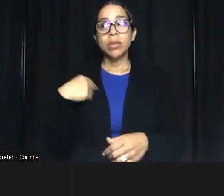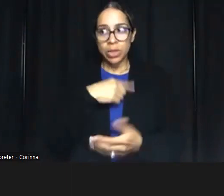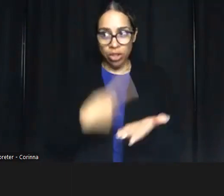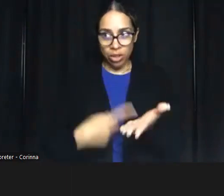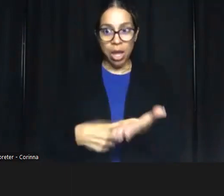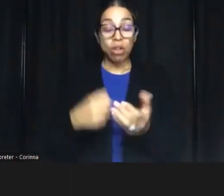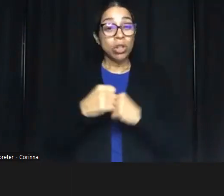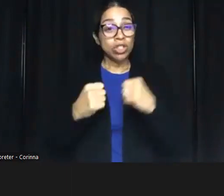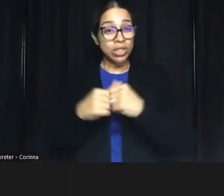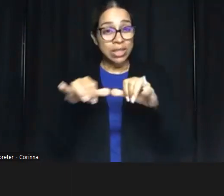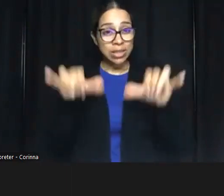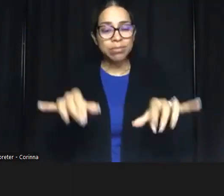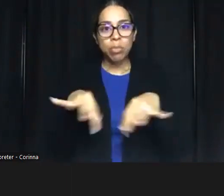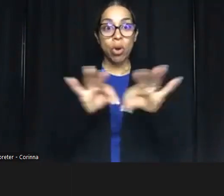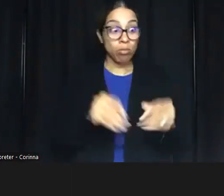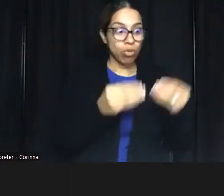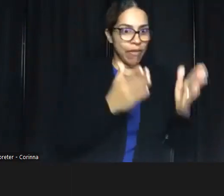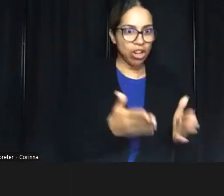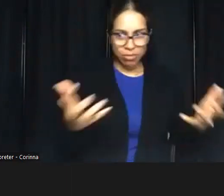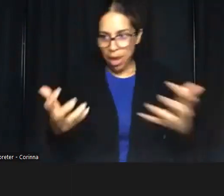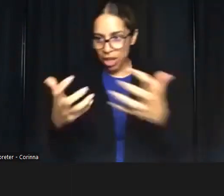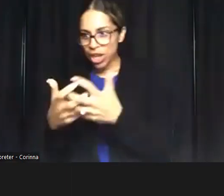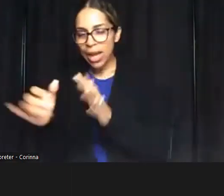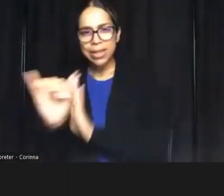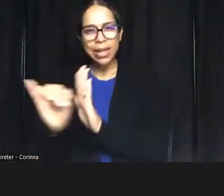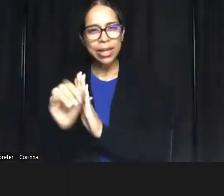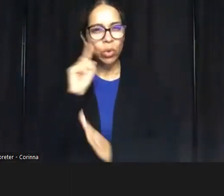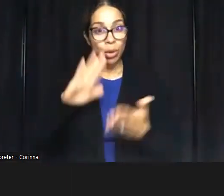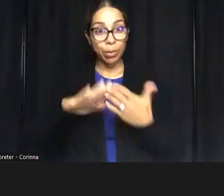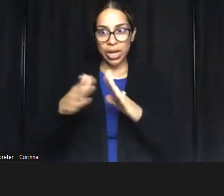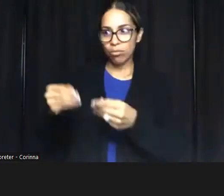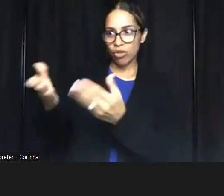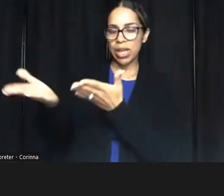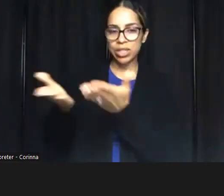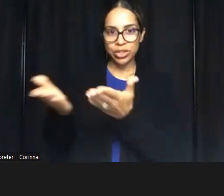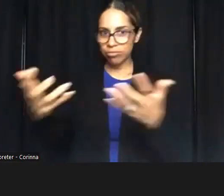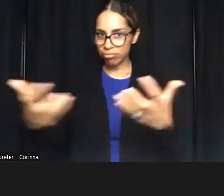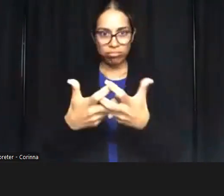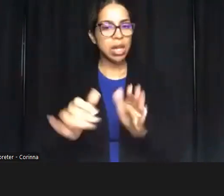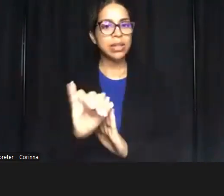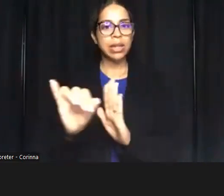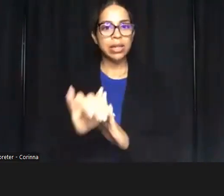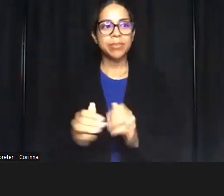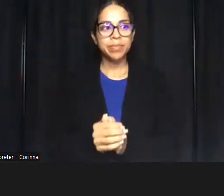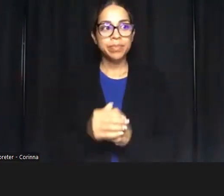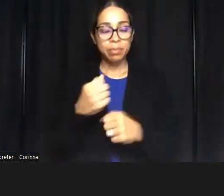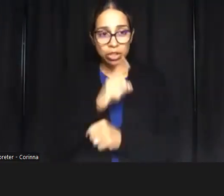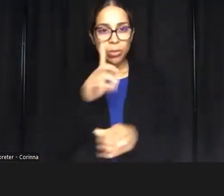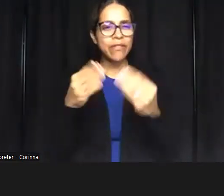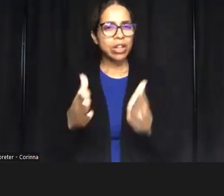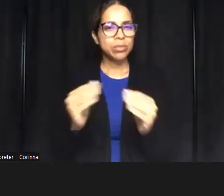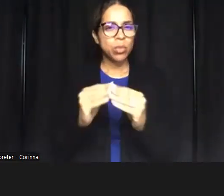providers matching the identity of the communities that they're serving, holding providers more accountable, ensuring